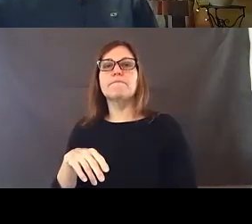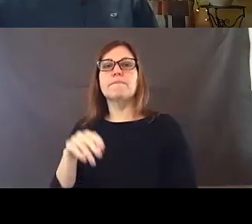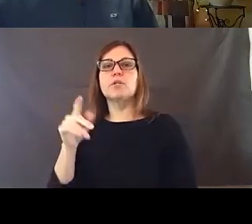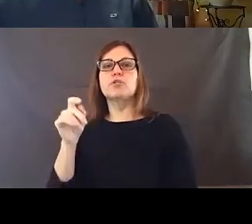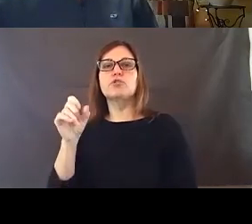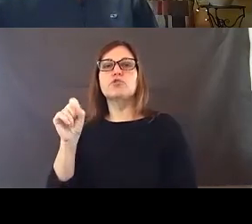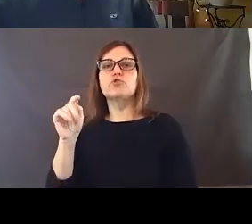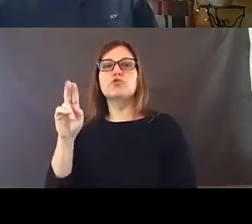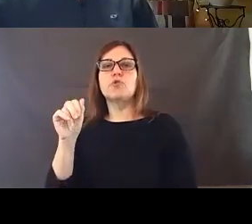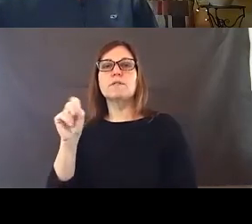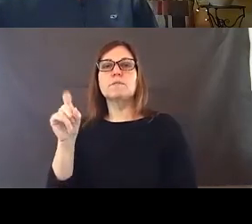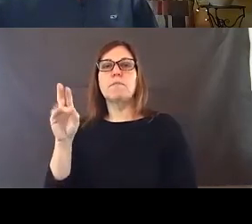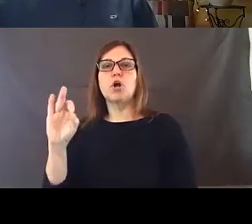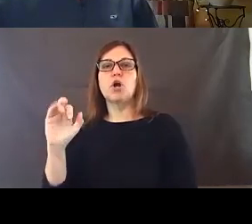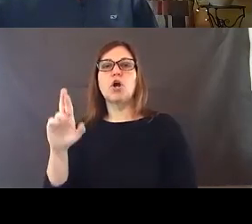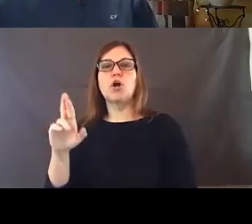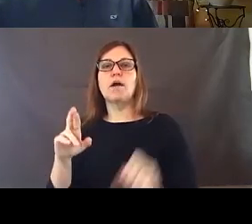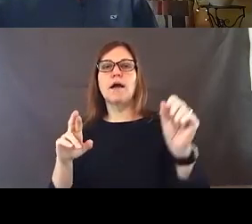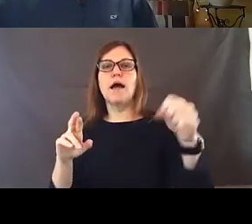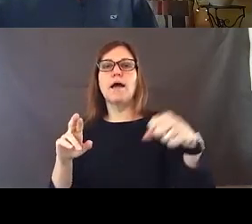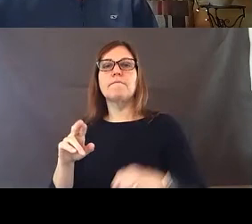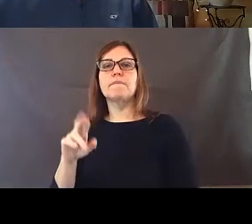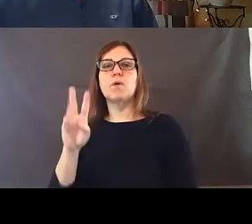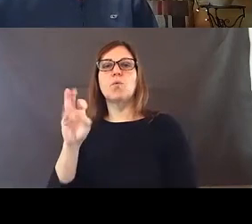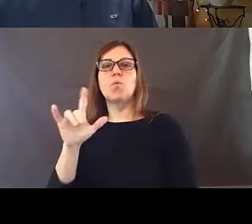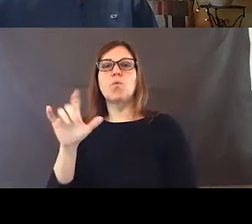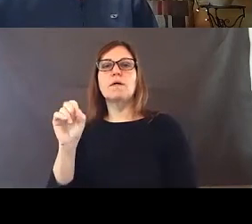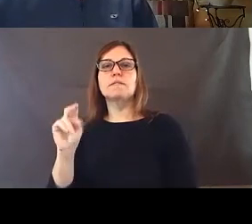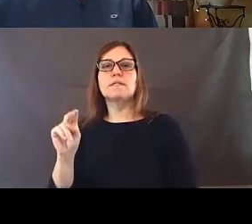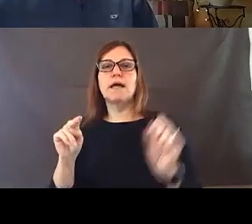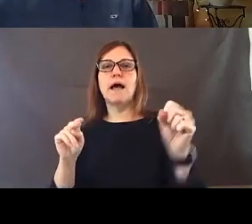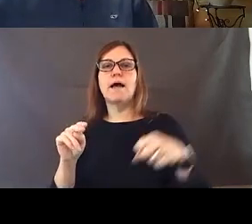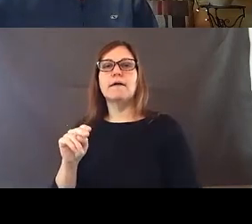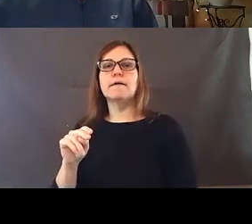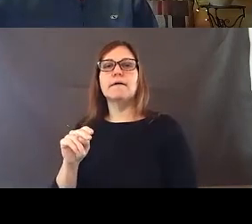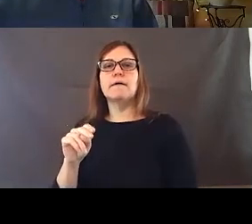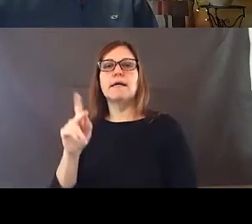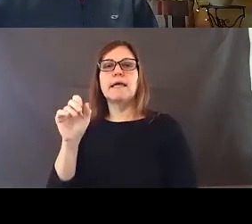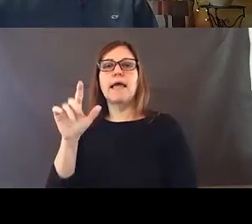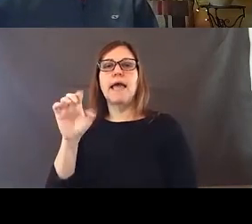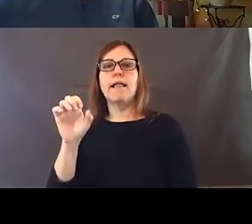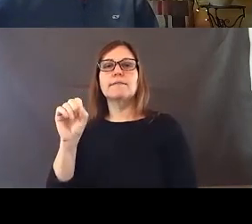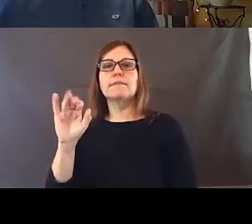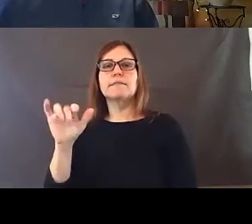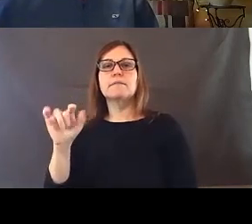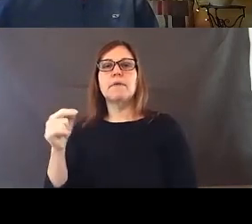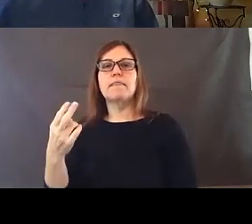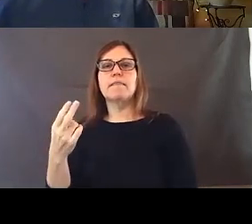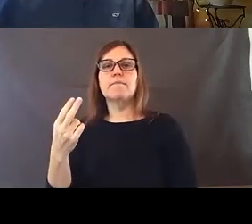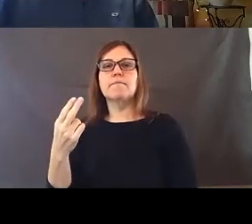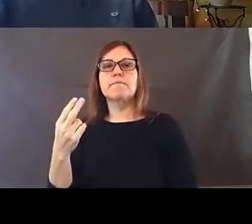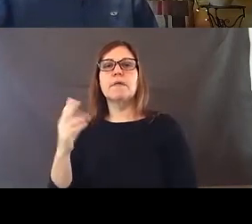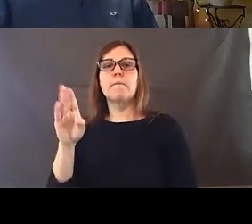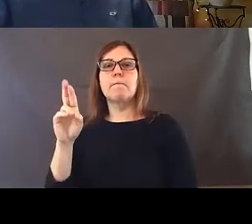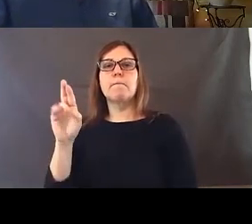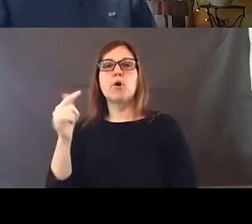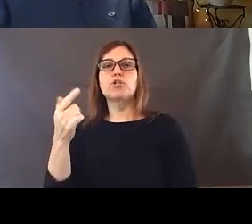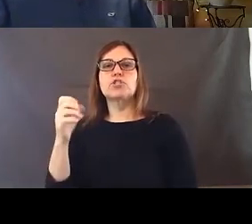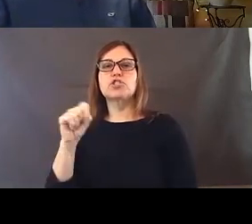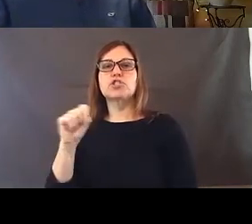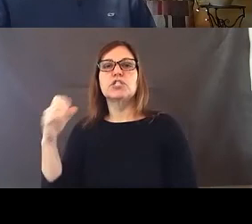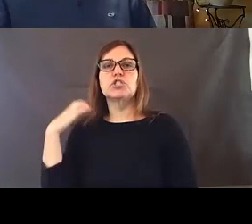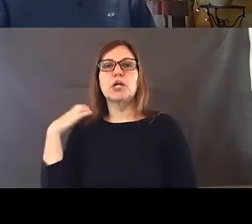Strasburger? Aye. Mr. Wilson? Aye. Mrs. Kell Smith? Reverend Burgess, Chair.